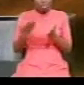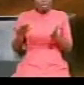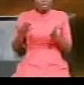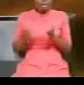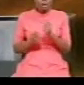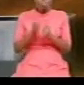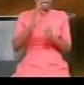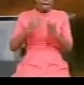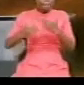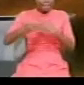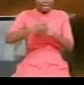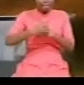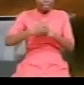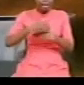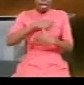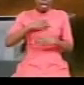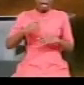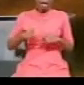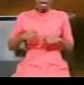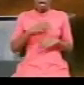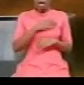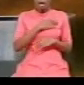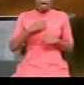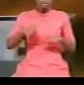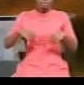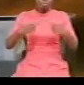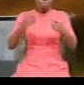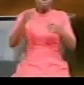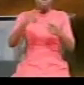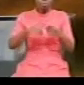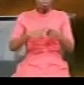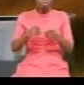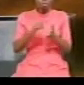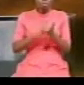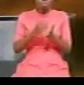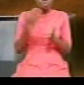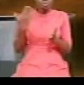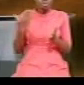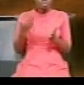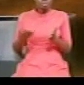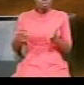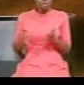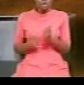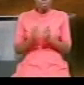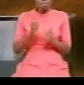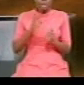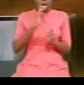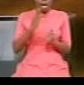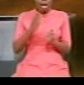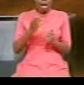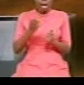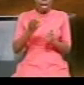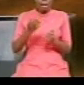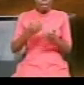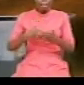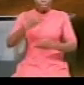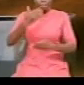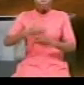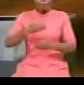those things which are behind, and reaching forth unto those things which are